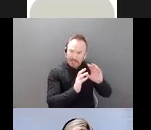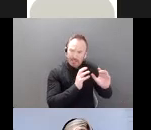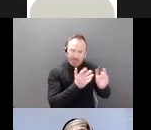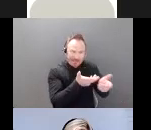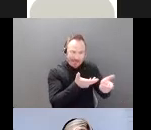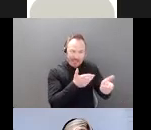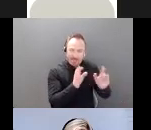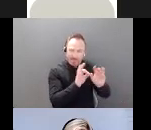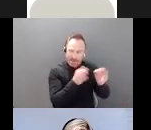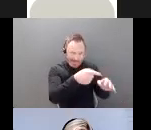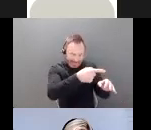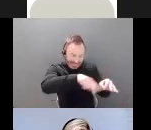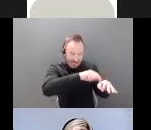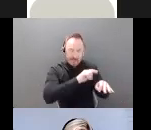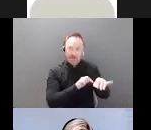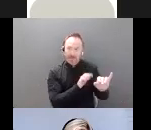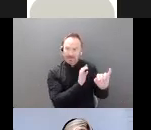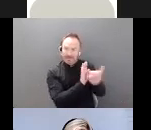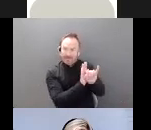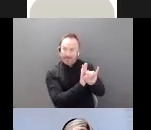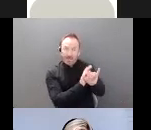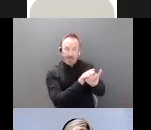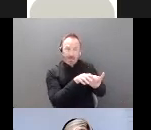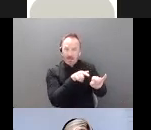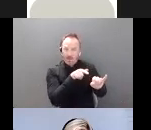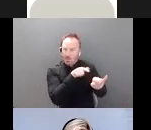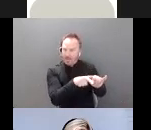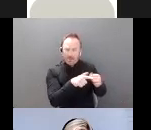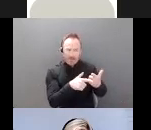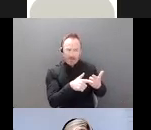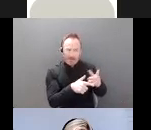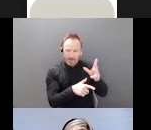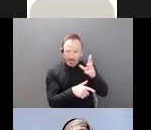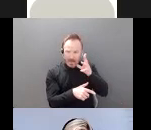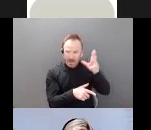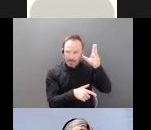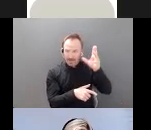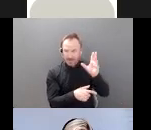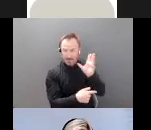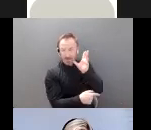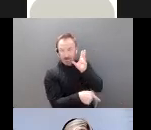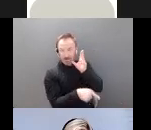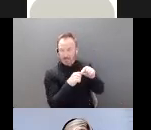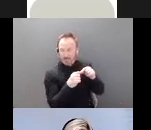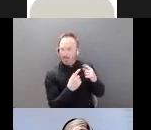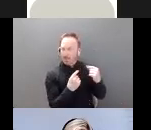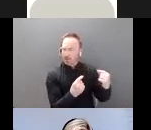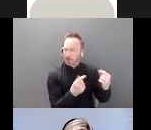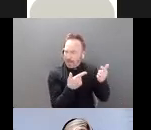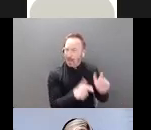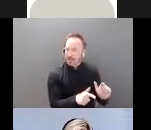what's happening, what they're doing to their parent. And I think in that video that It's Not Right produced, it really